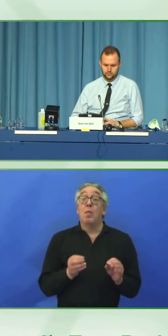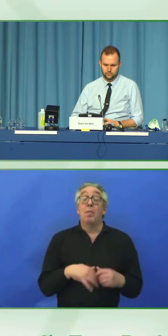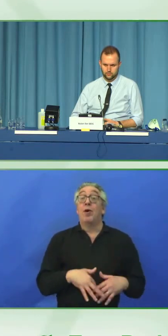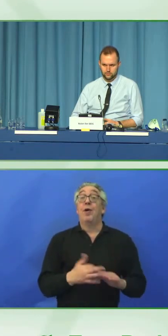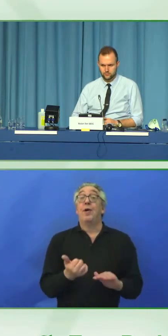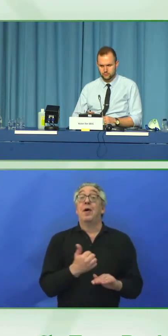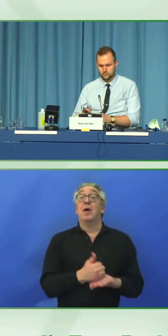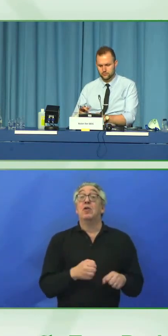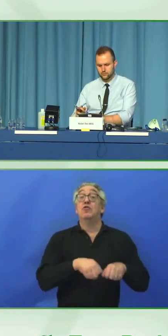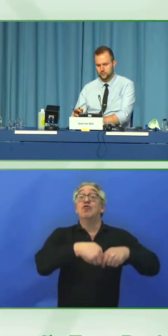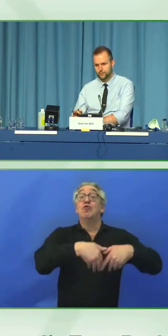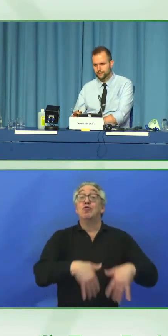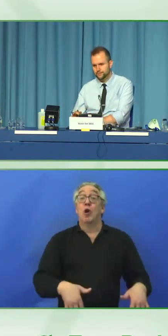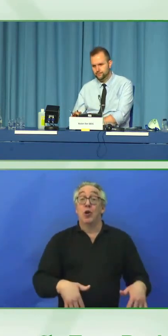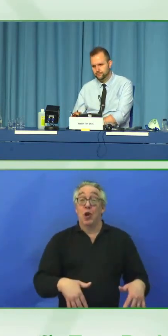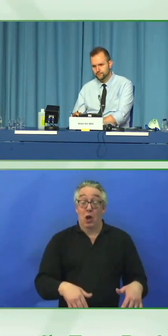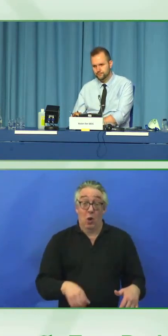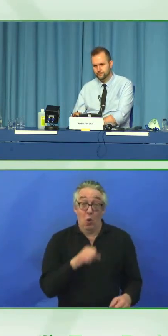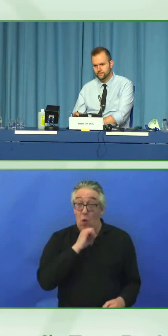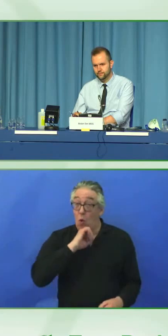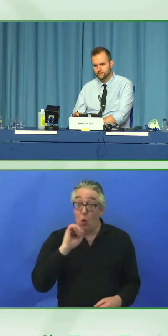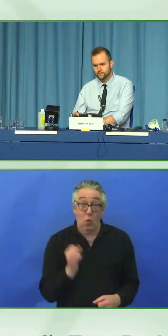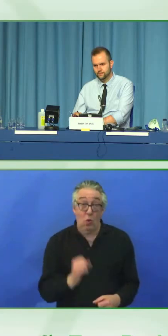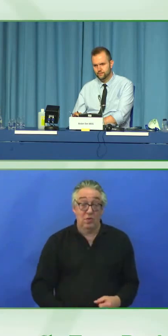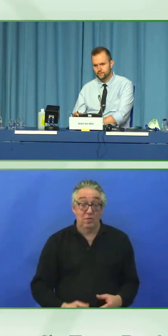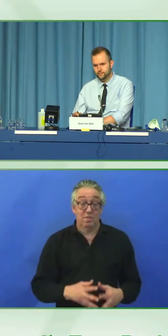high number of passengers.